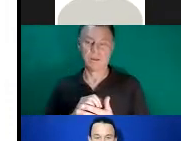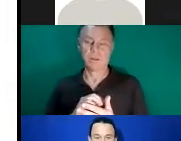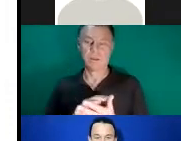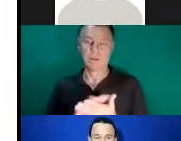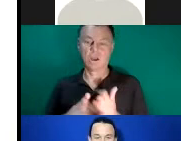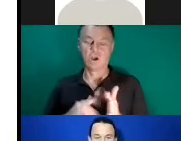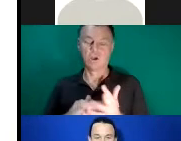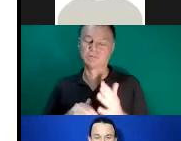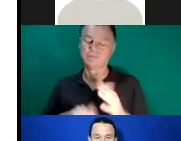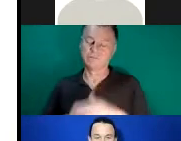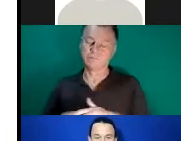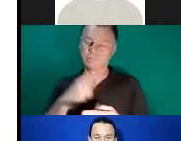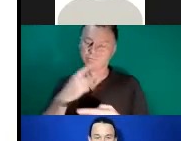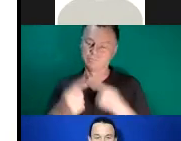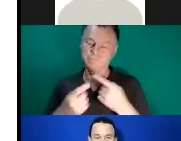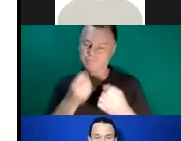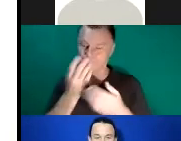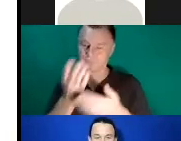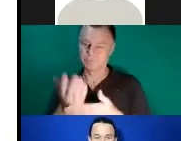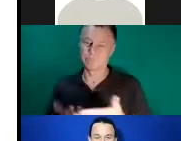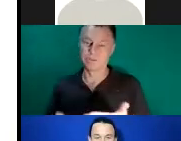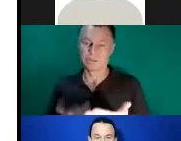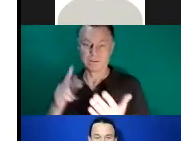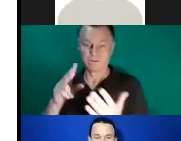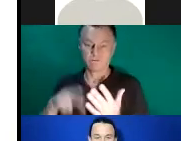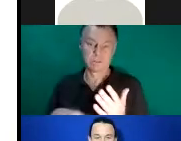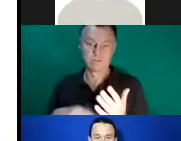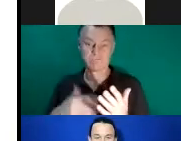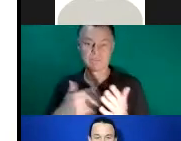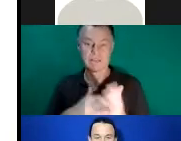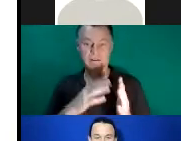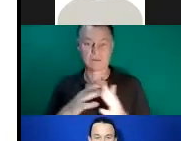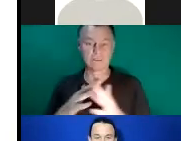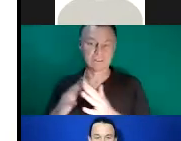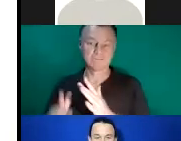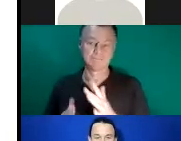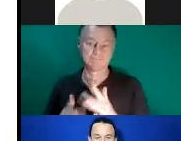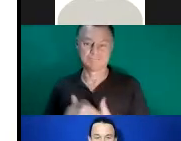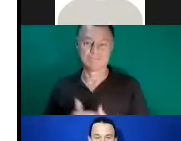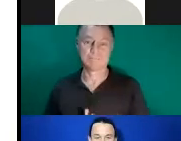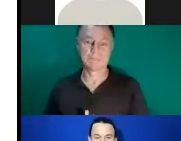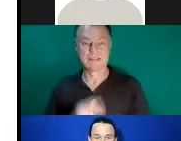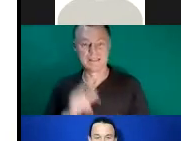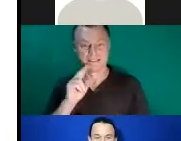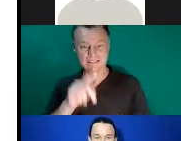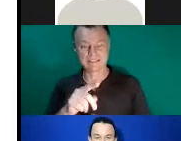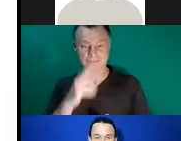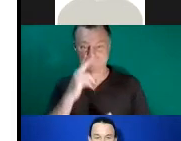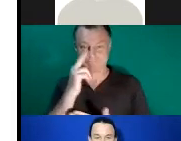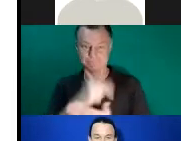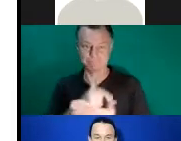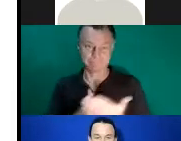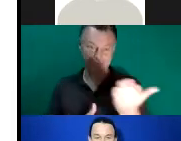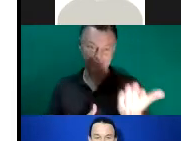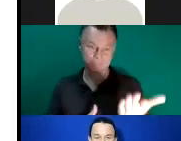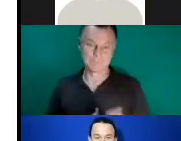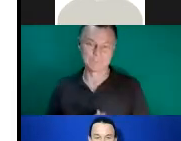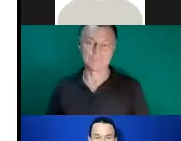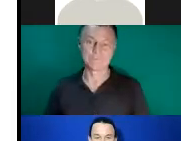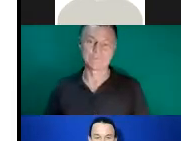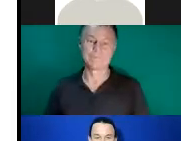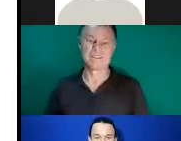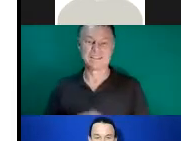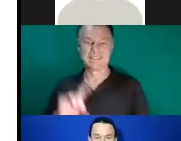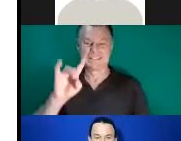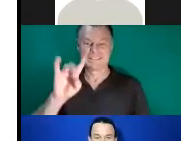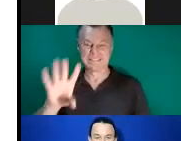full confession that can be found and read online. As you can see in this image on the screen, there are 10